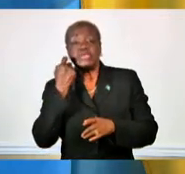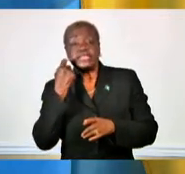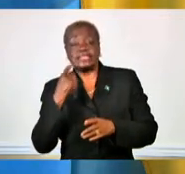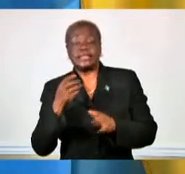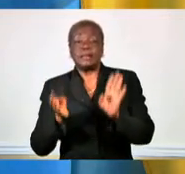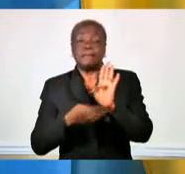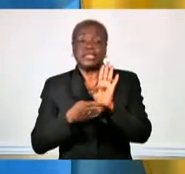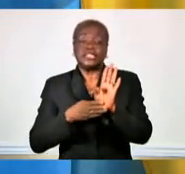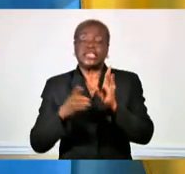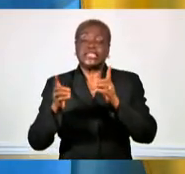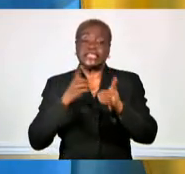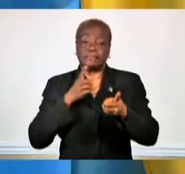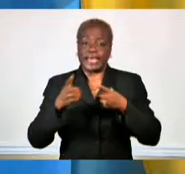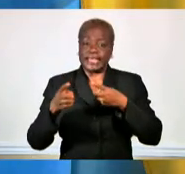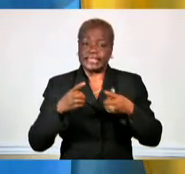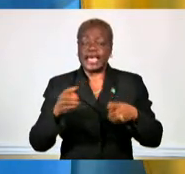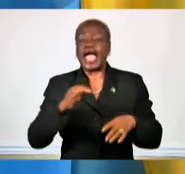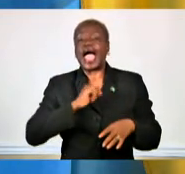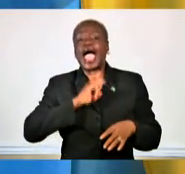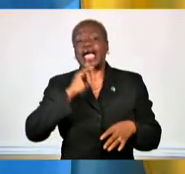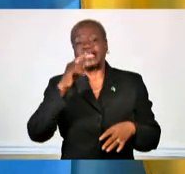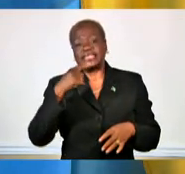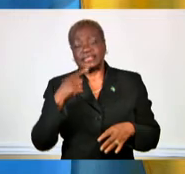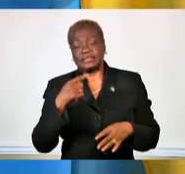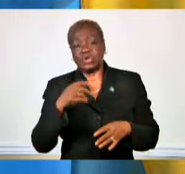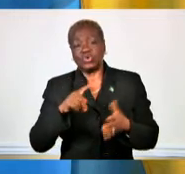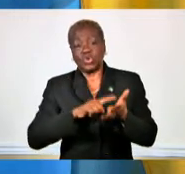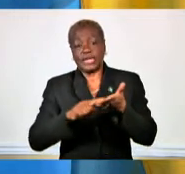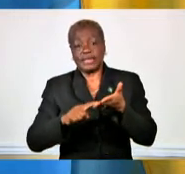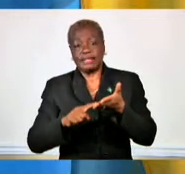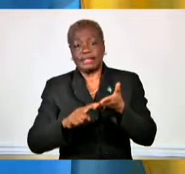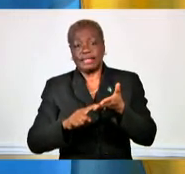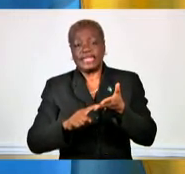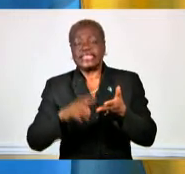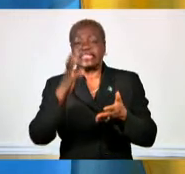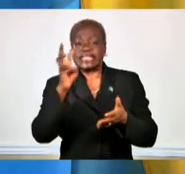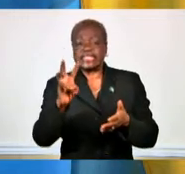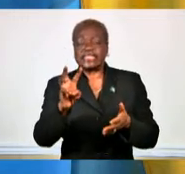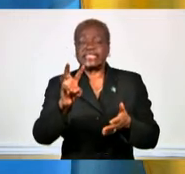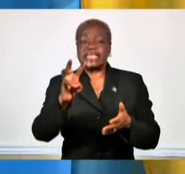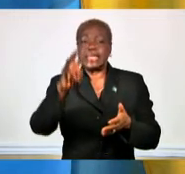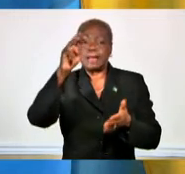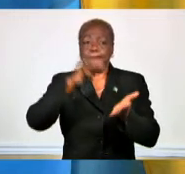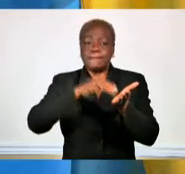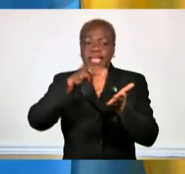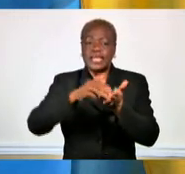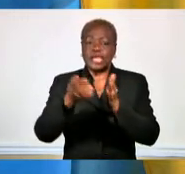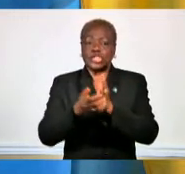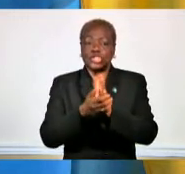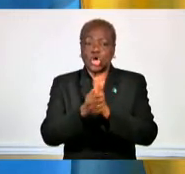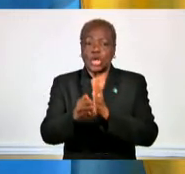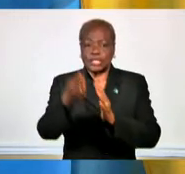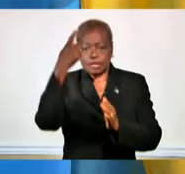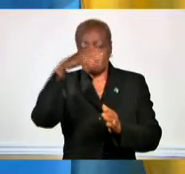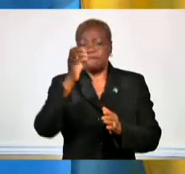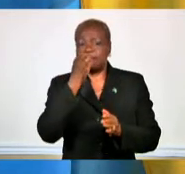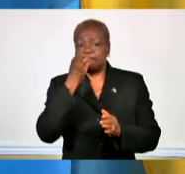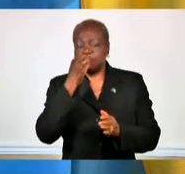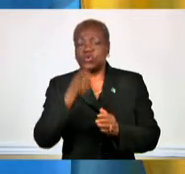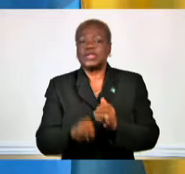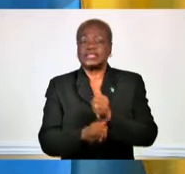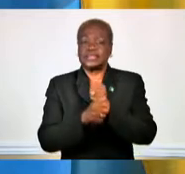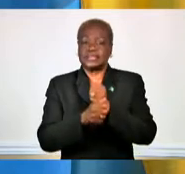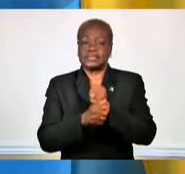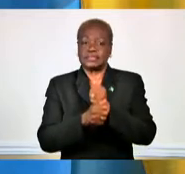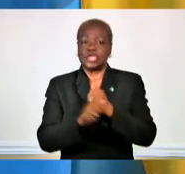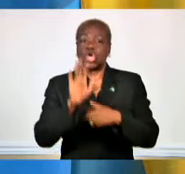debate, I noted the allocation of $16 million for food assistance.